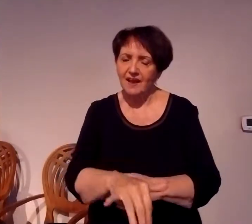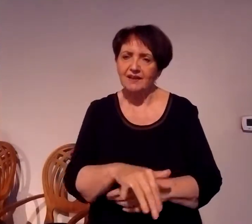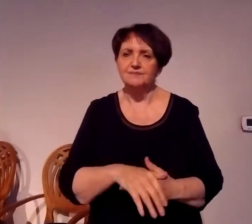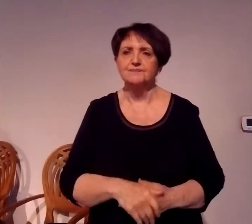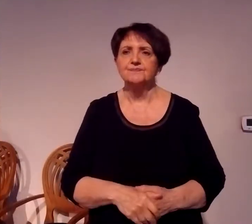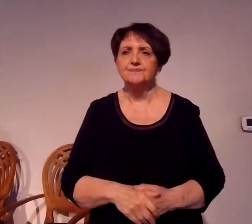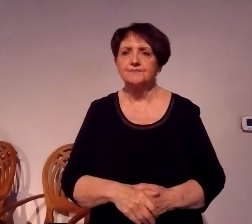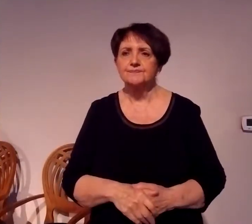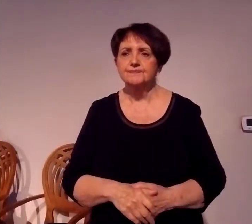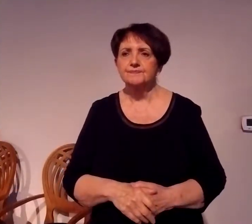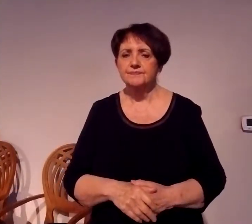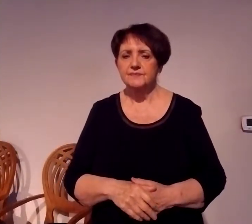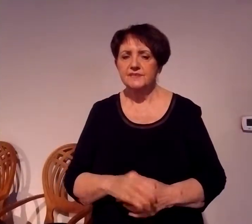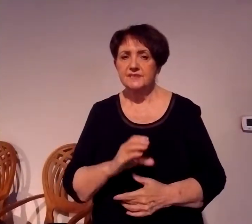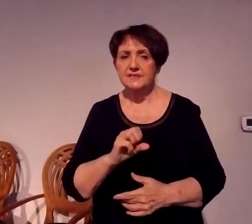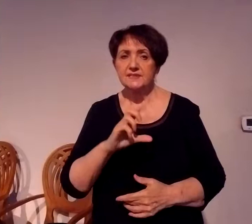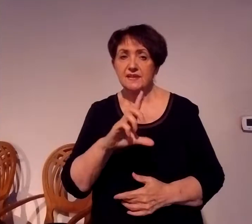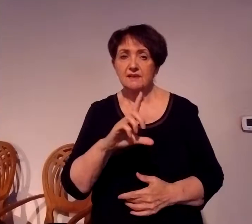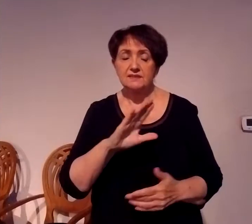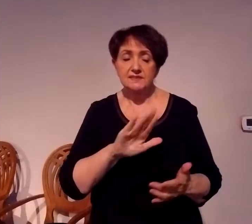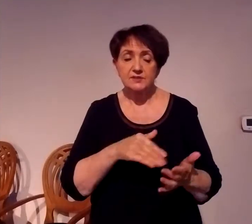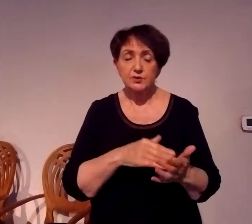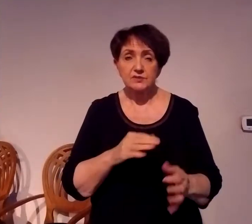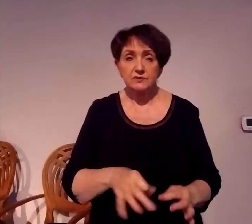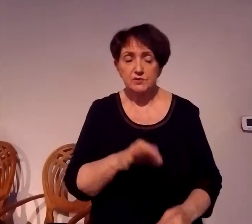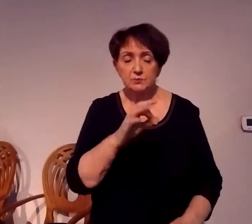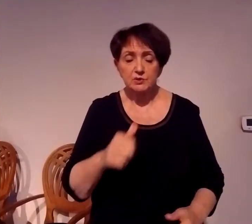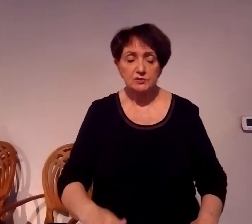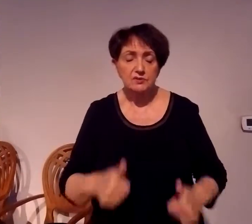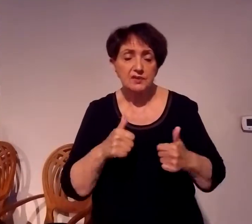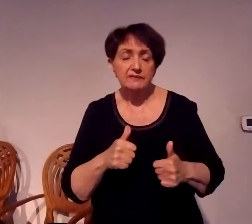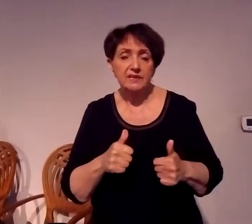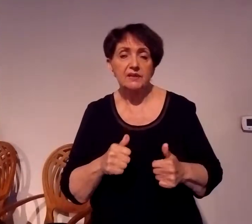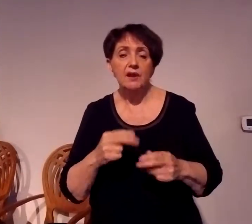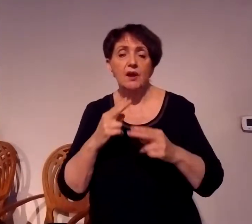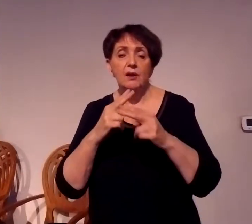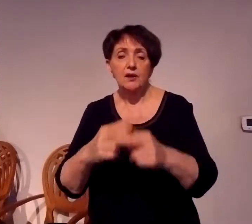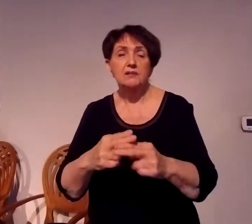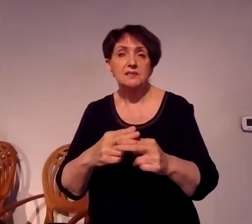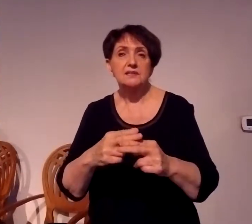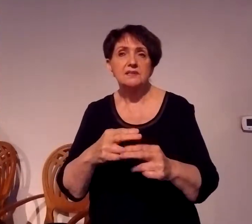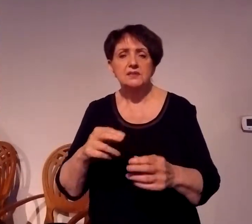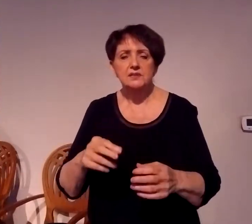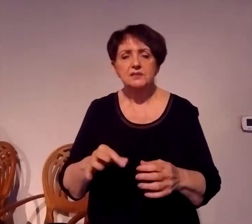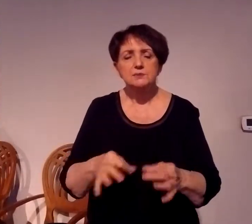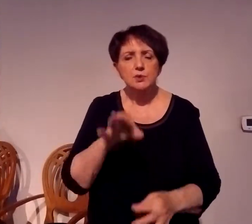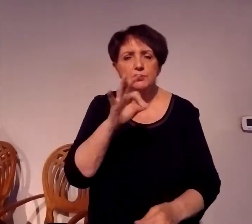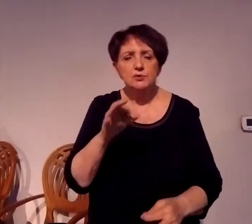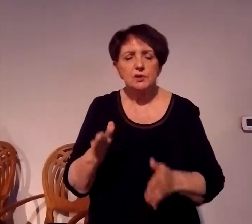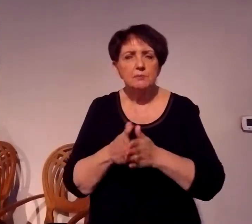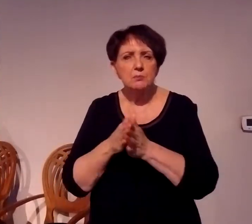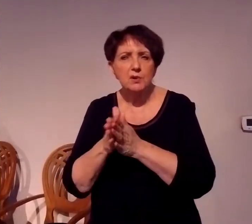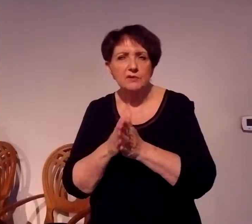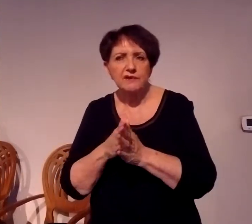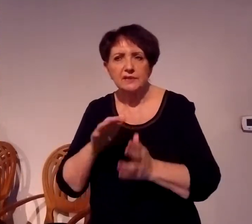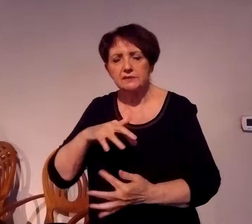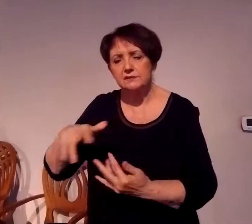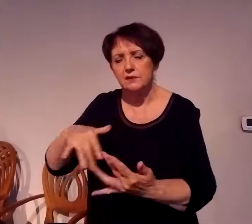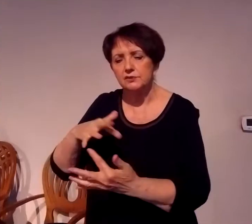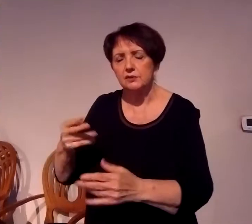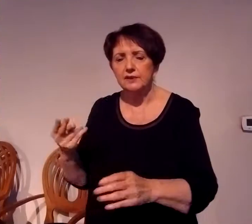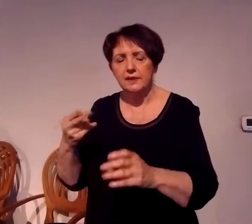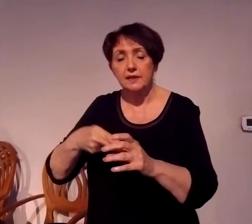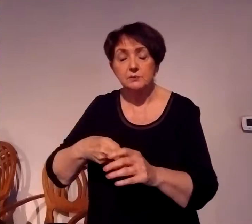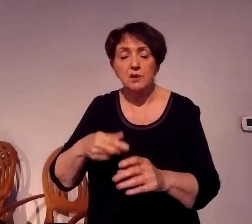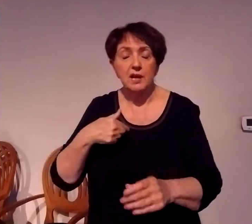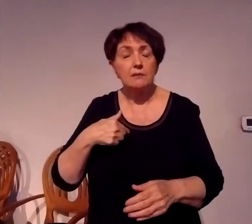international denomination, Centers for Spiritual Living, calls it spiritually motivated social engagement. I am the chair of that committee.